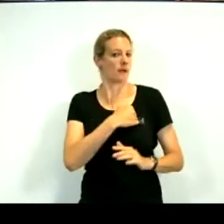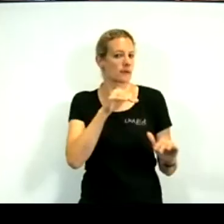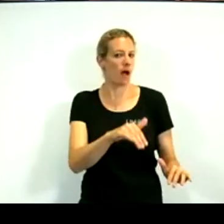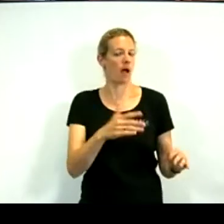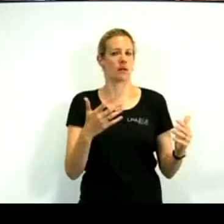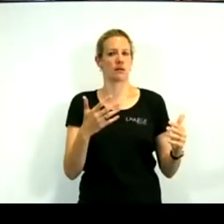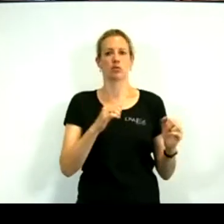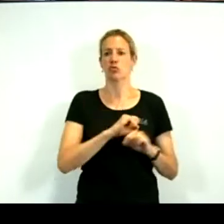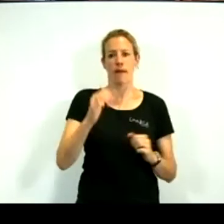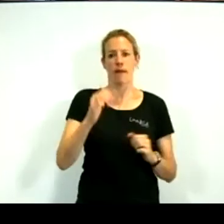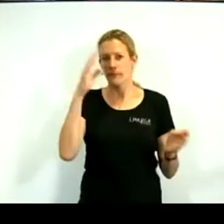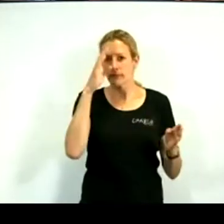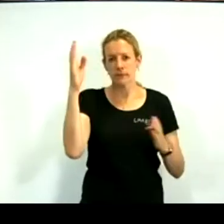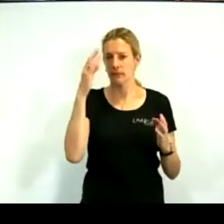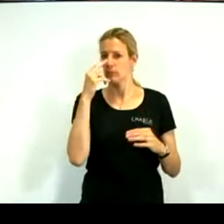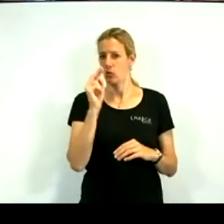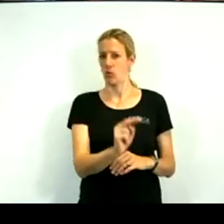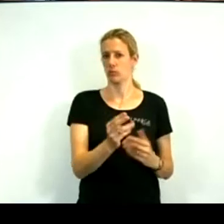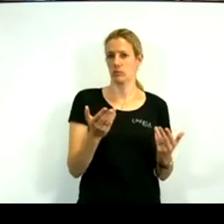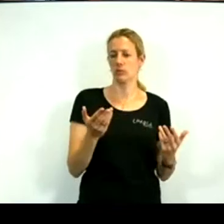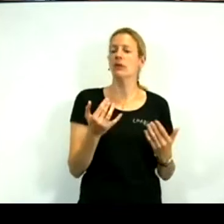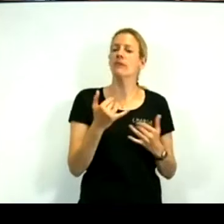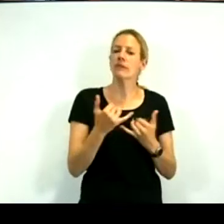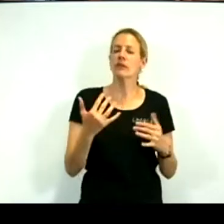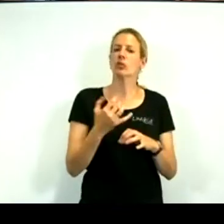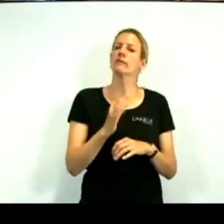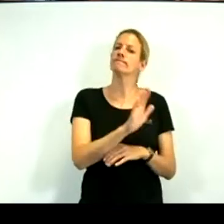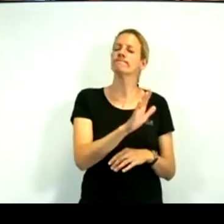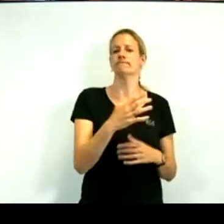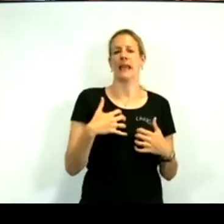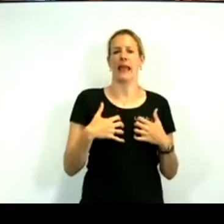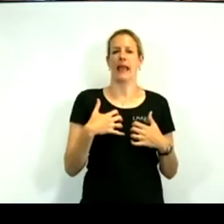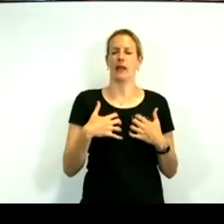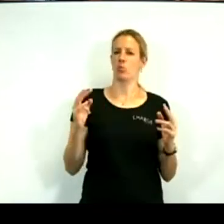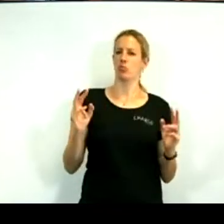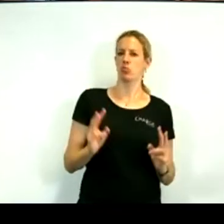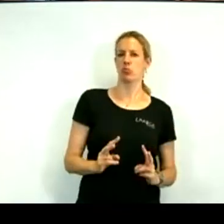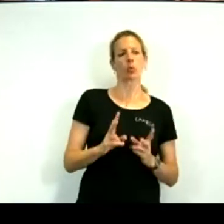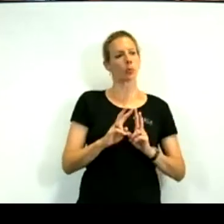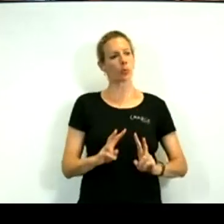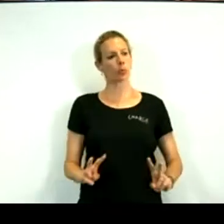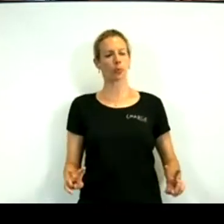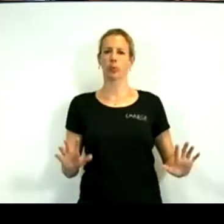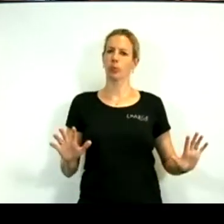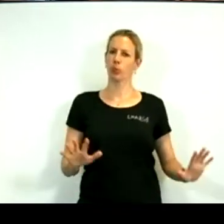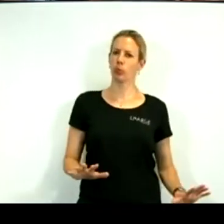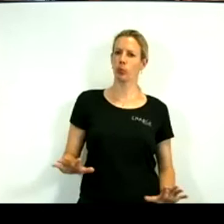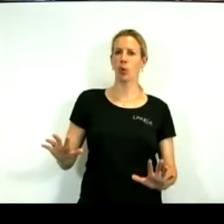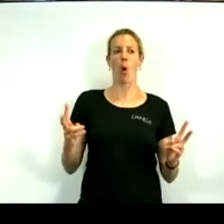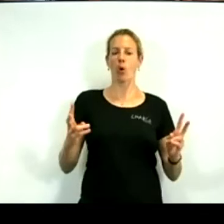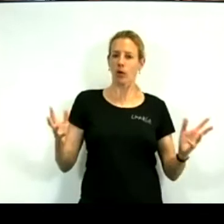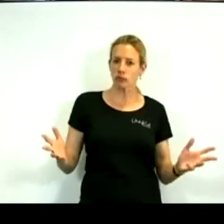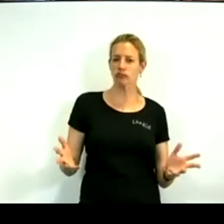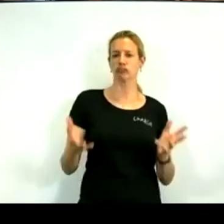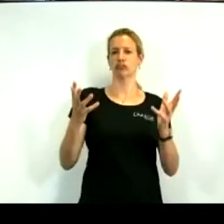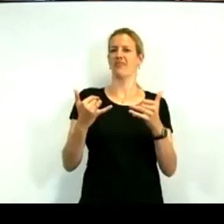they self-regulate, calm themselves down or wake themselves up? Or do we have to do it?